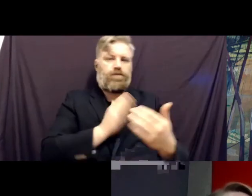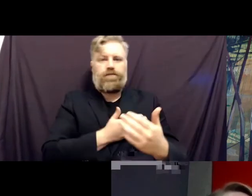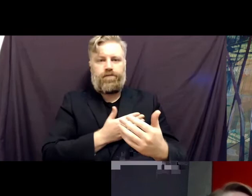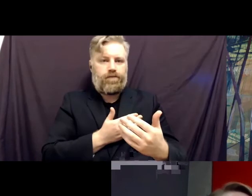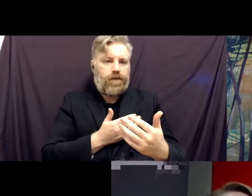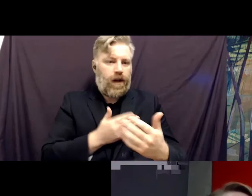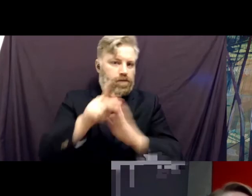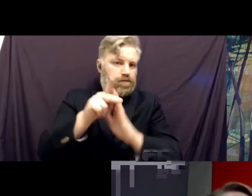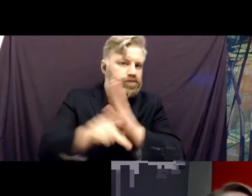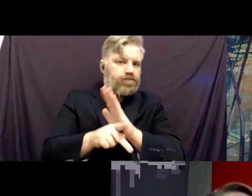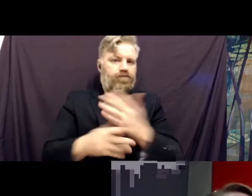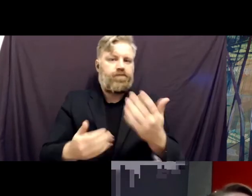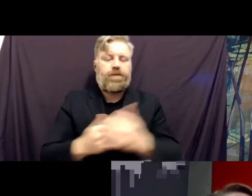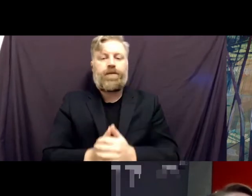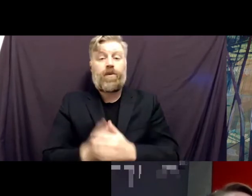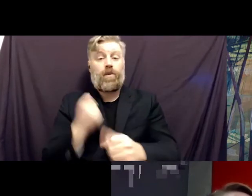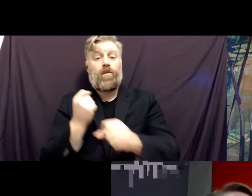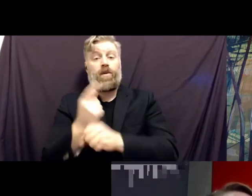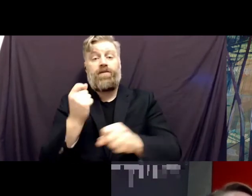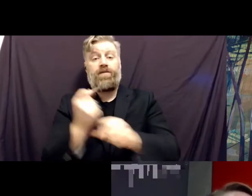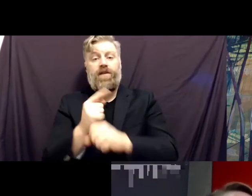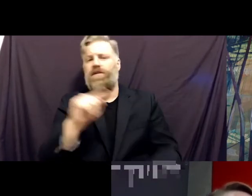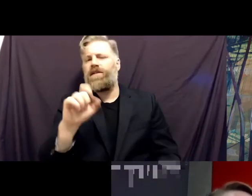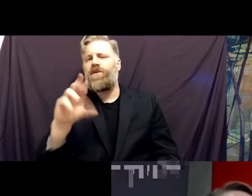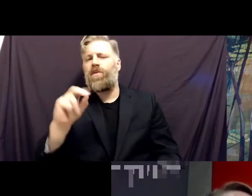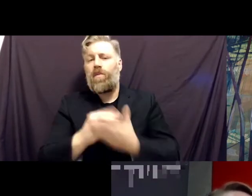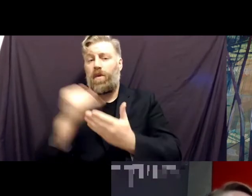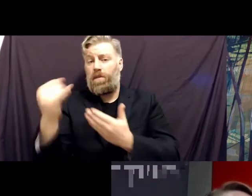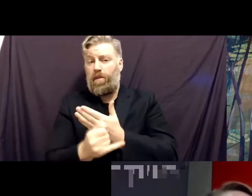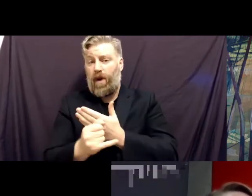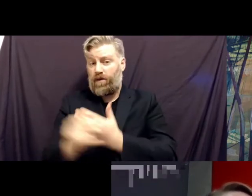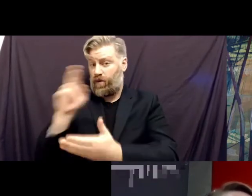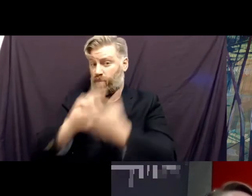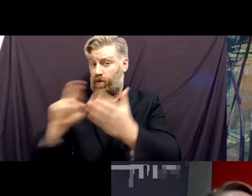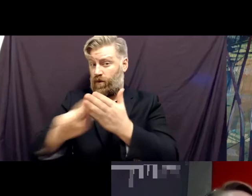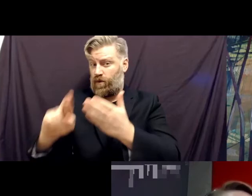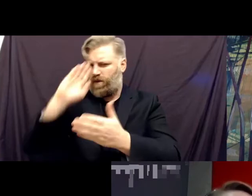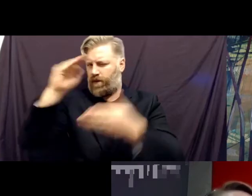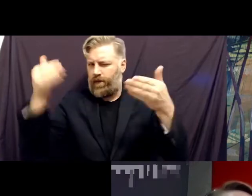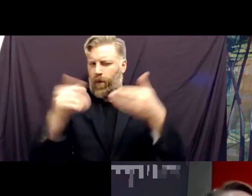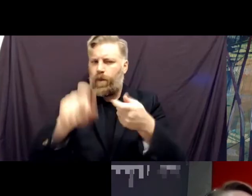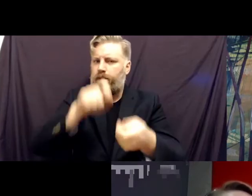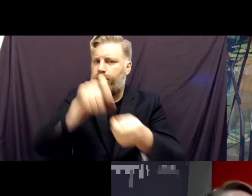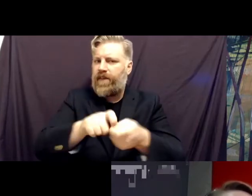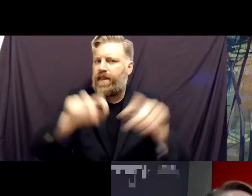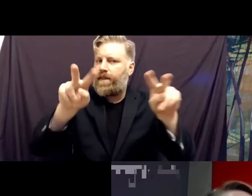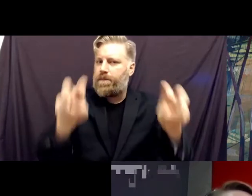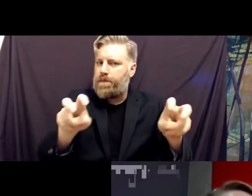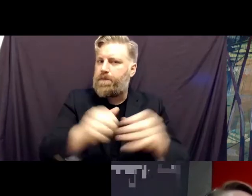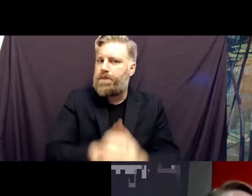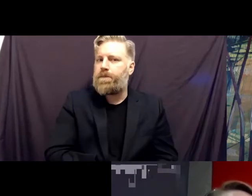Each year, the Zero project focuses its research on a particular theme from